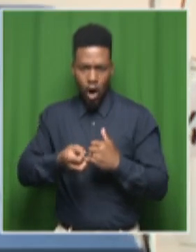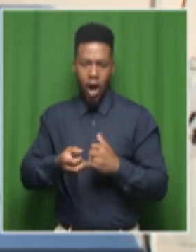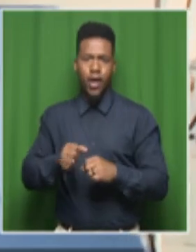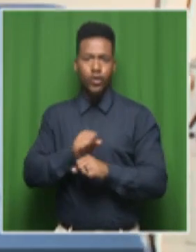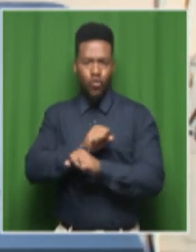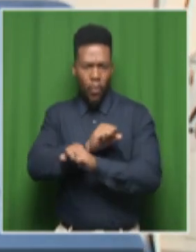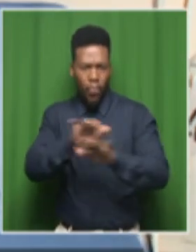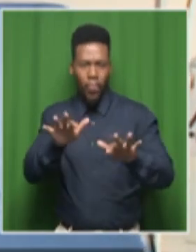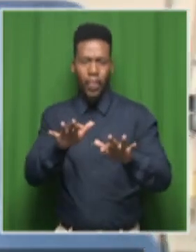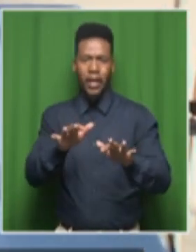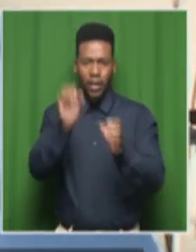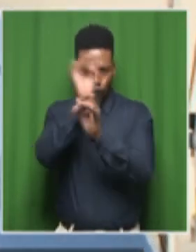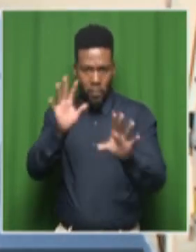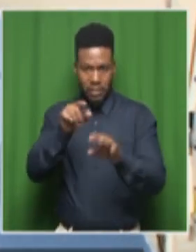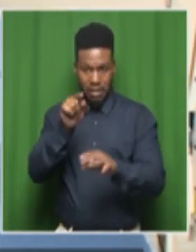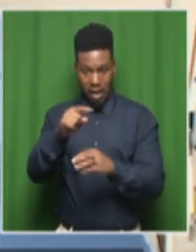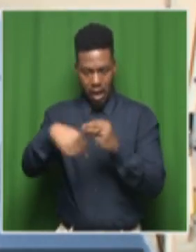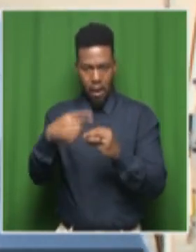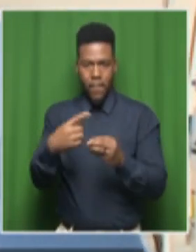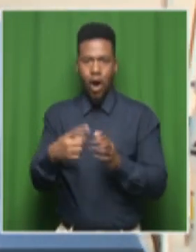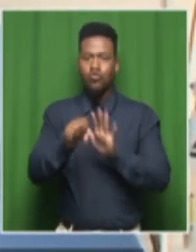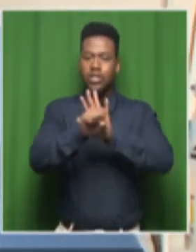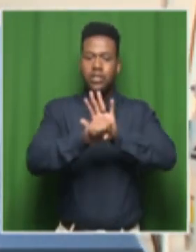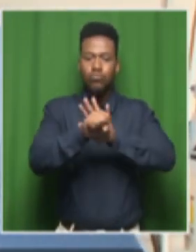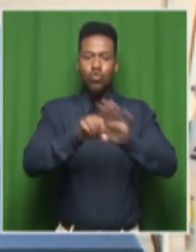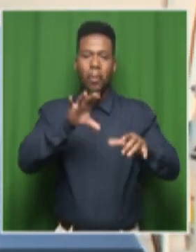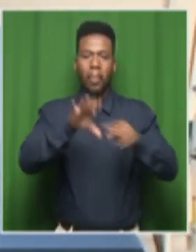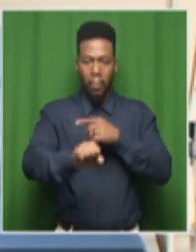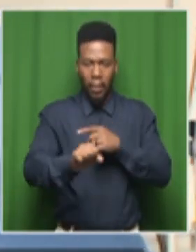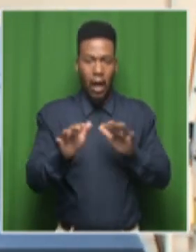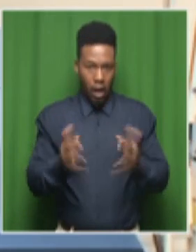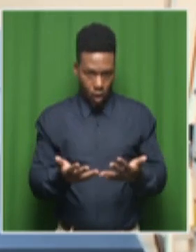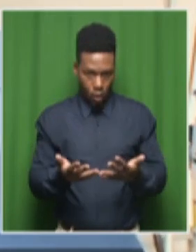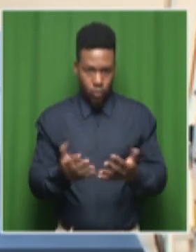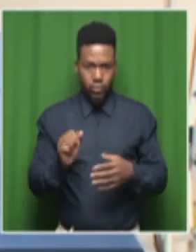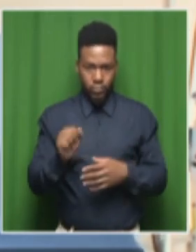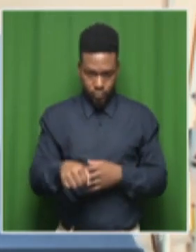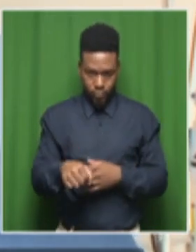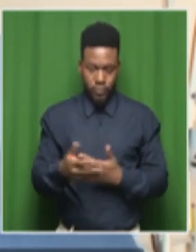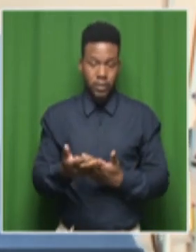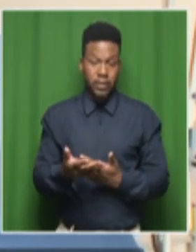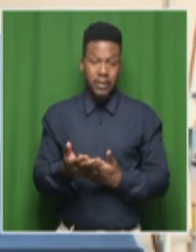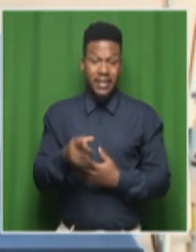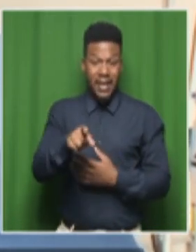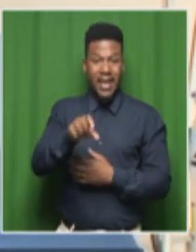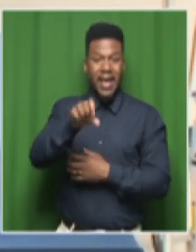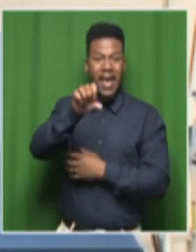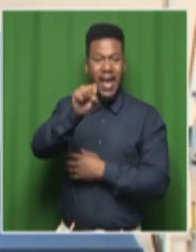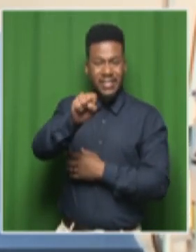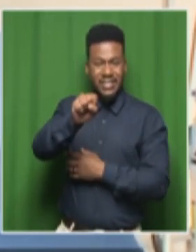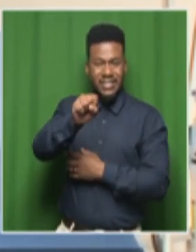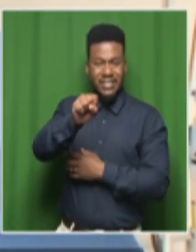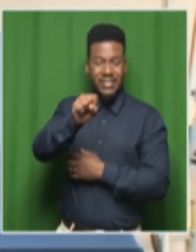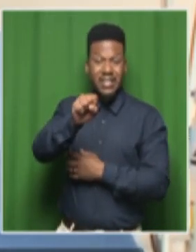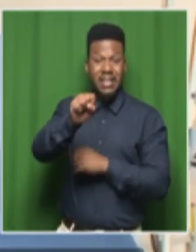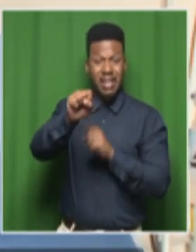warning signs. So the warning signs, as we know them, are the St. Silouan warning signs. S stands